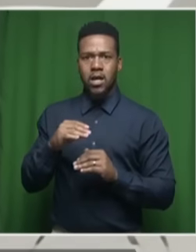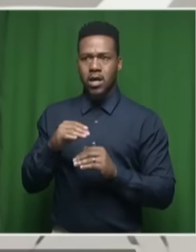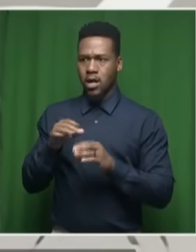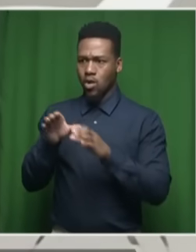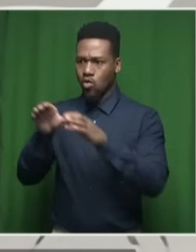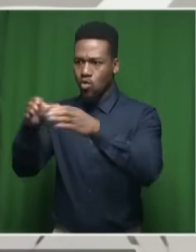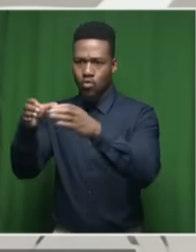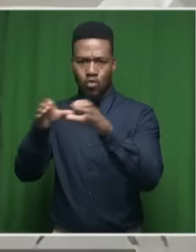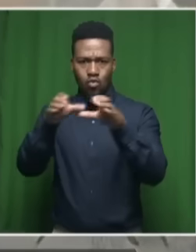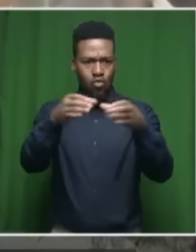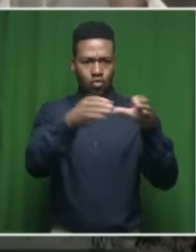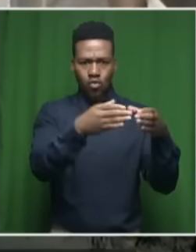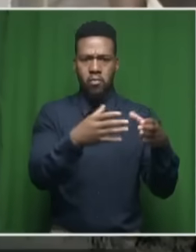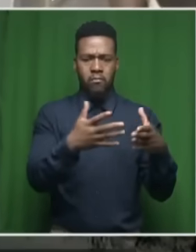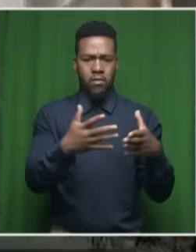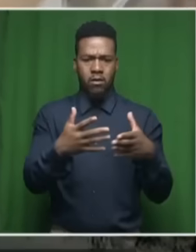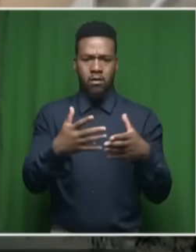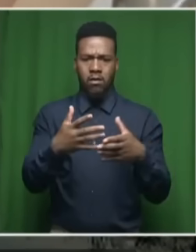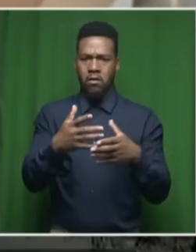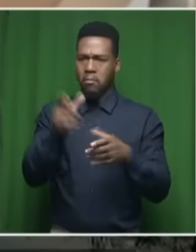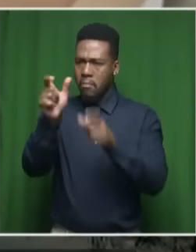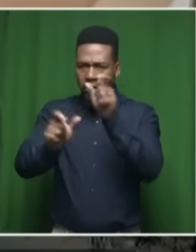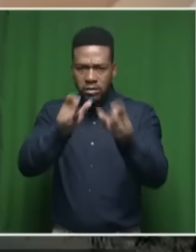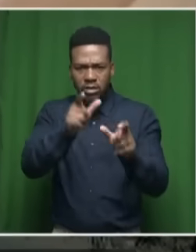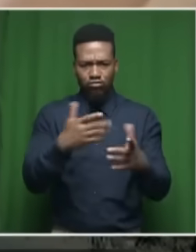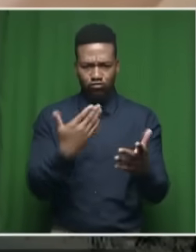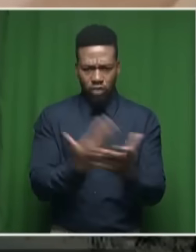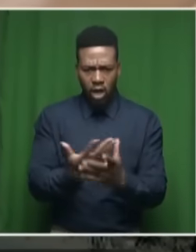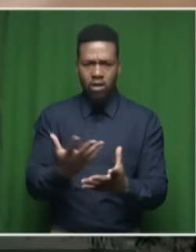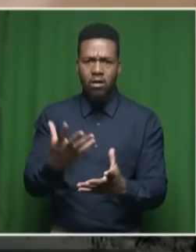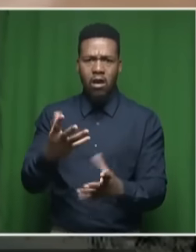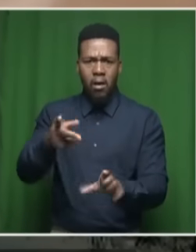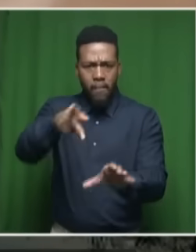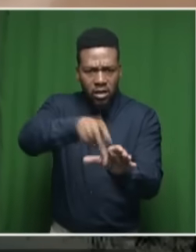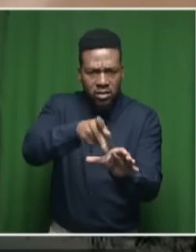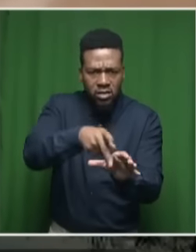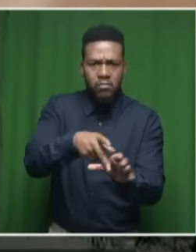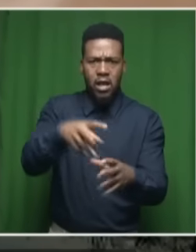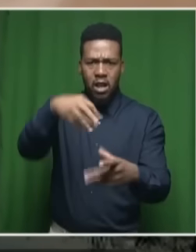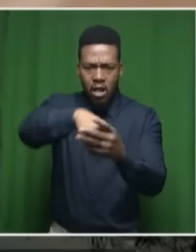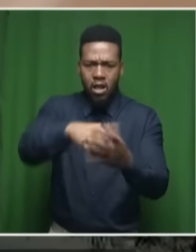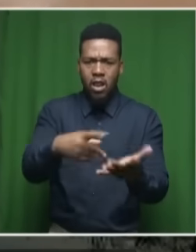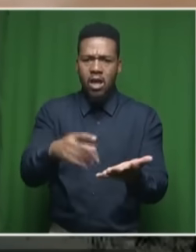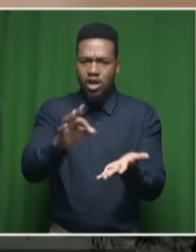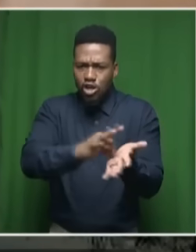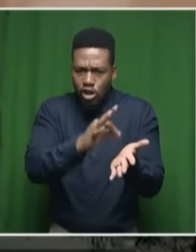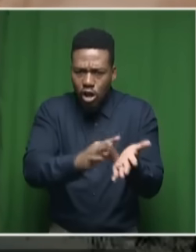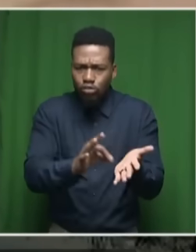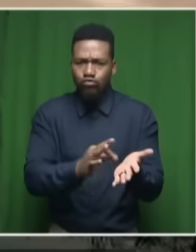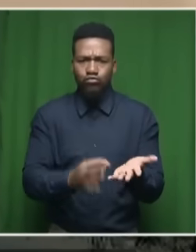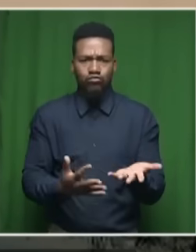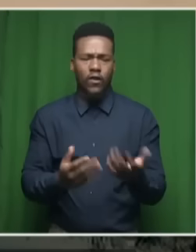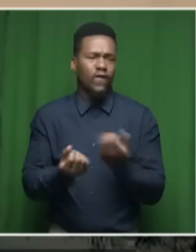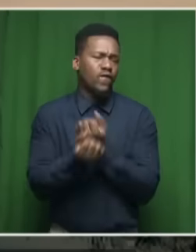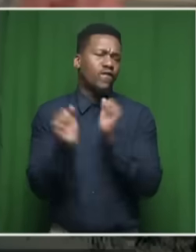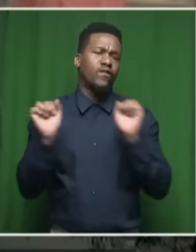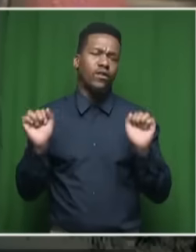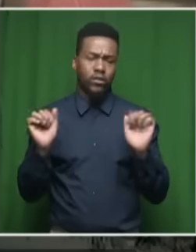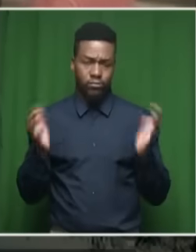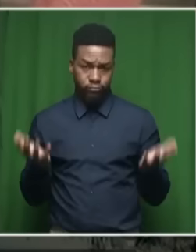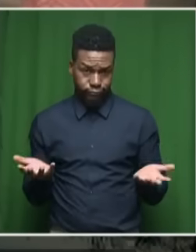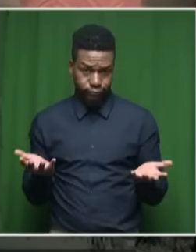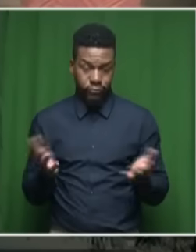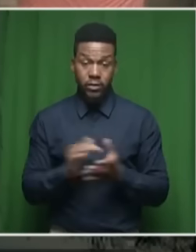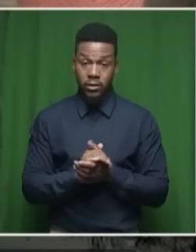to participate in the elections, to become candidates and freely participate. It